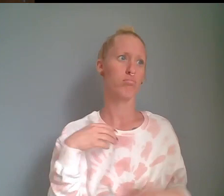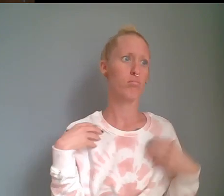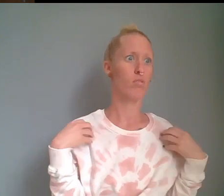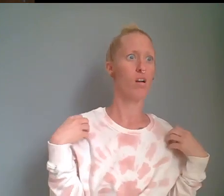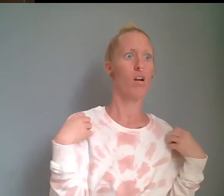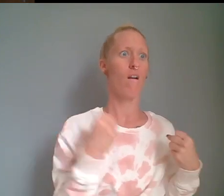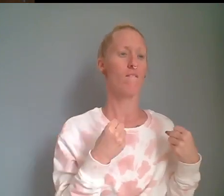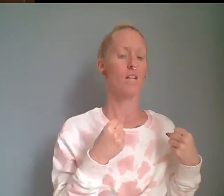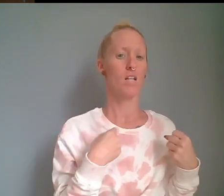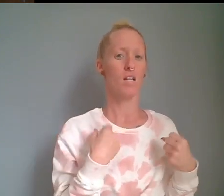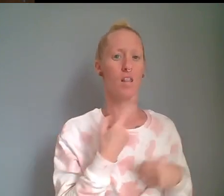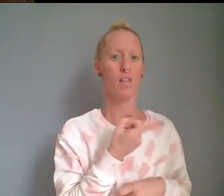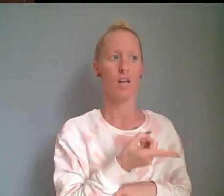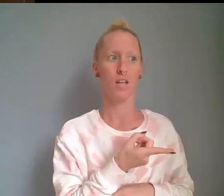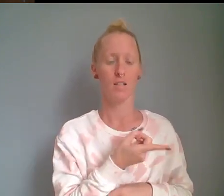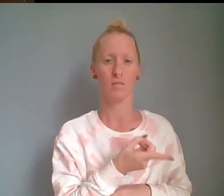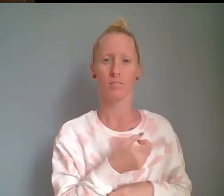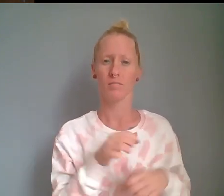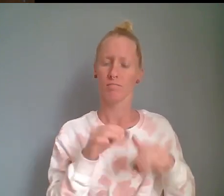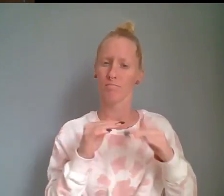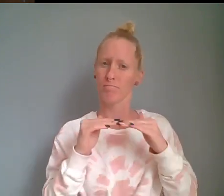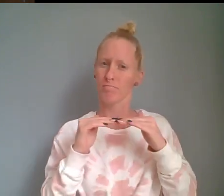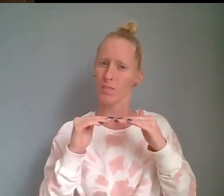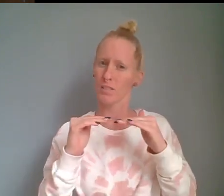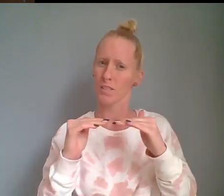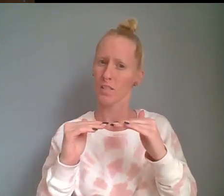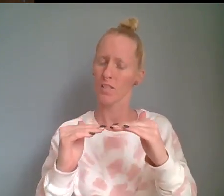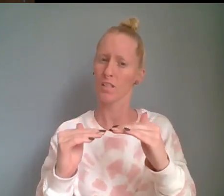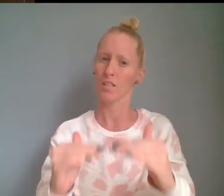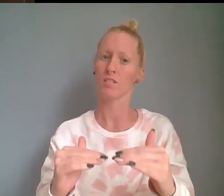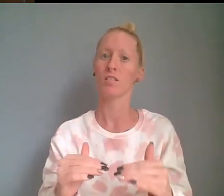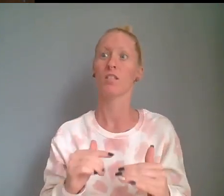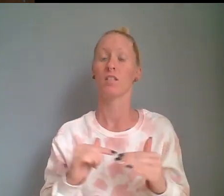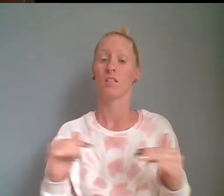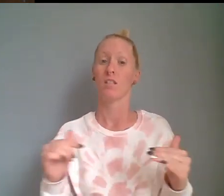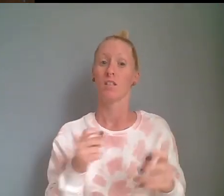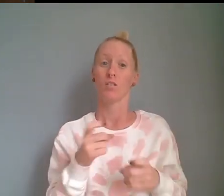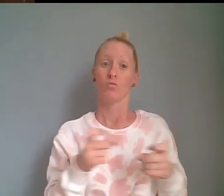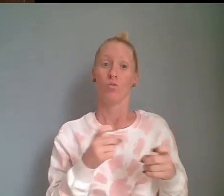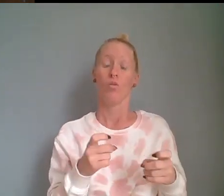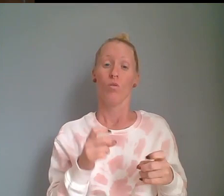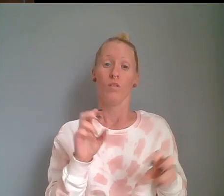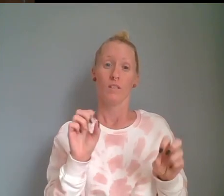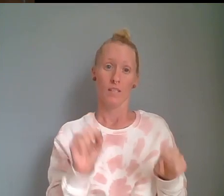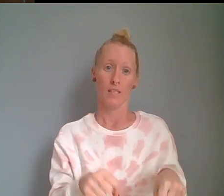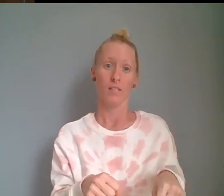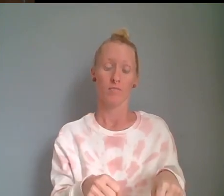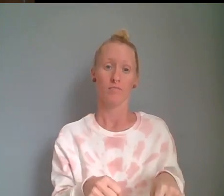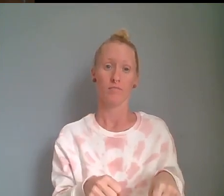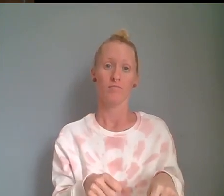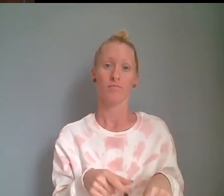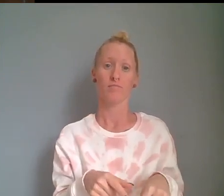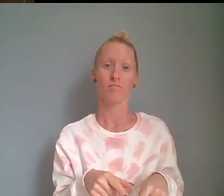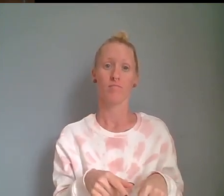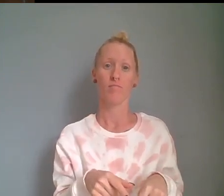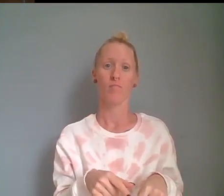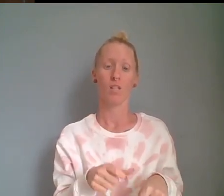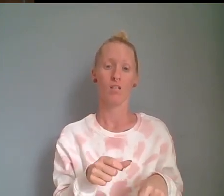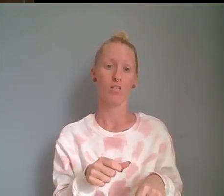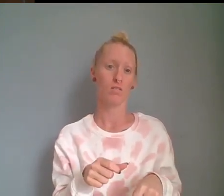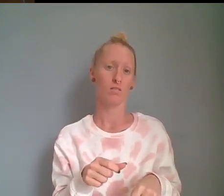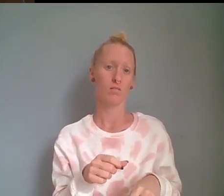that they can maintain this kind of moderate level of mania, keep it under control, and channel it in ways that works for